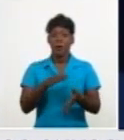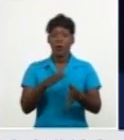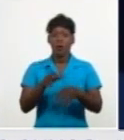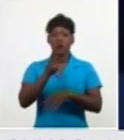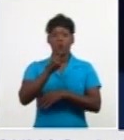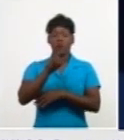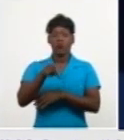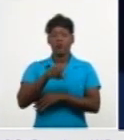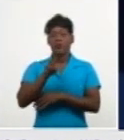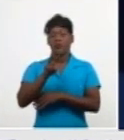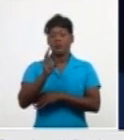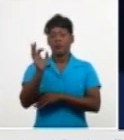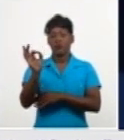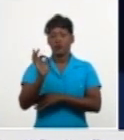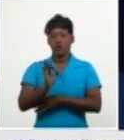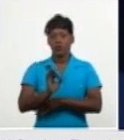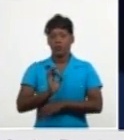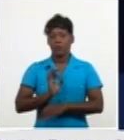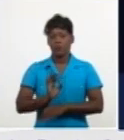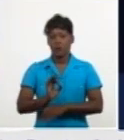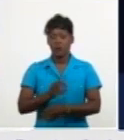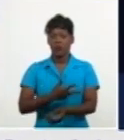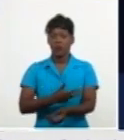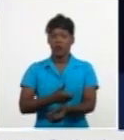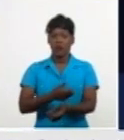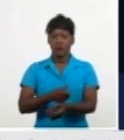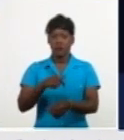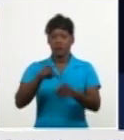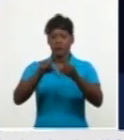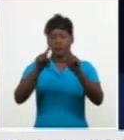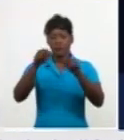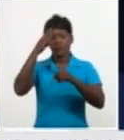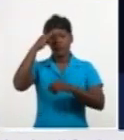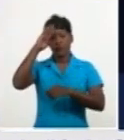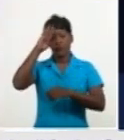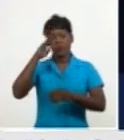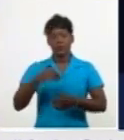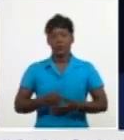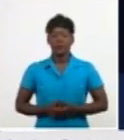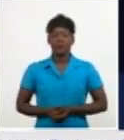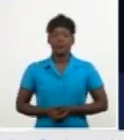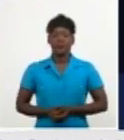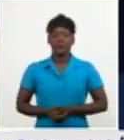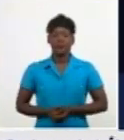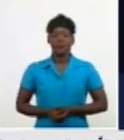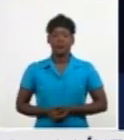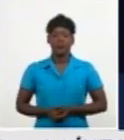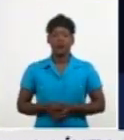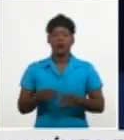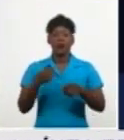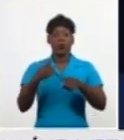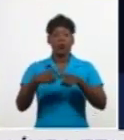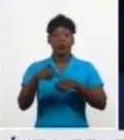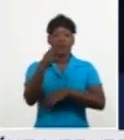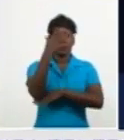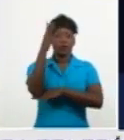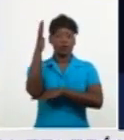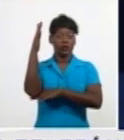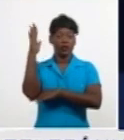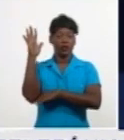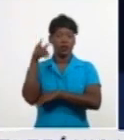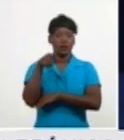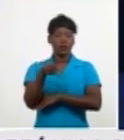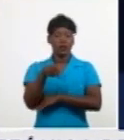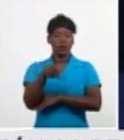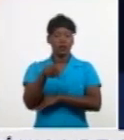cases, that is 33.3% of the confirmed cases, the source of the infection has not been identified.